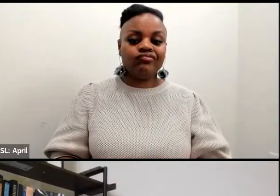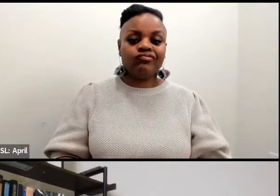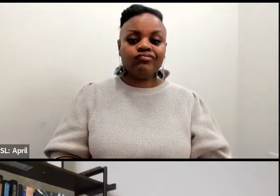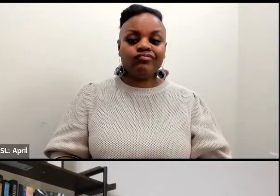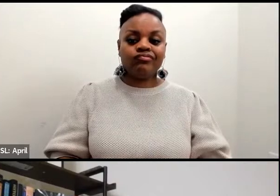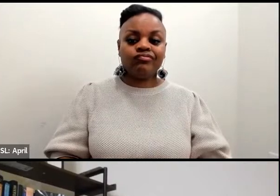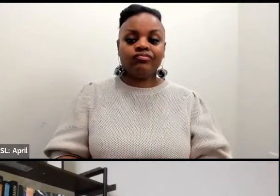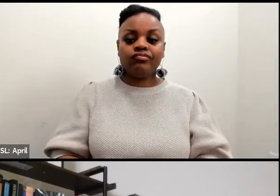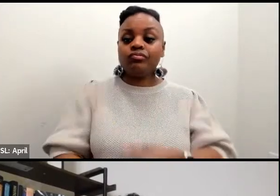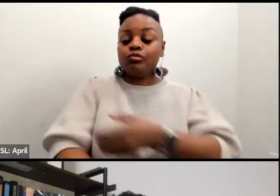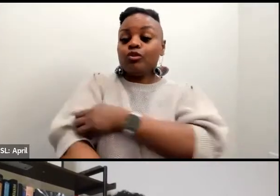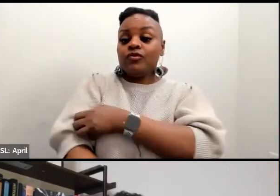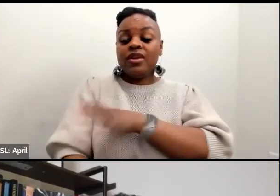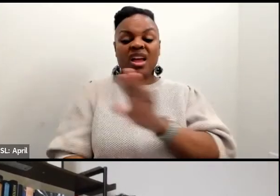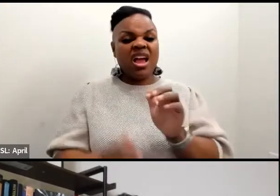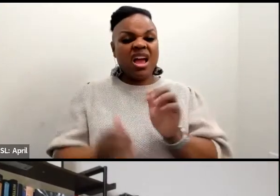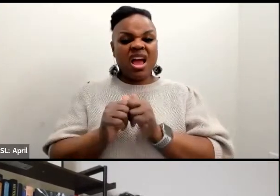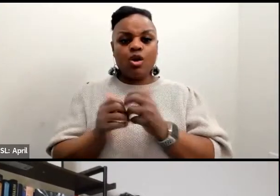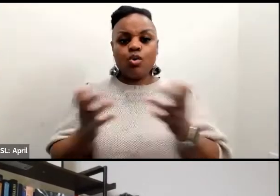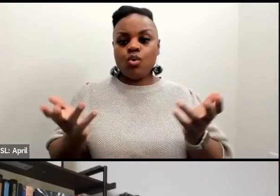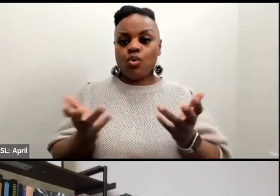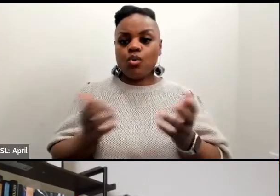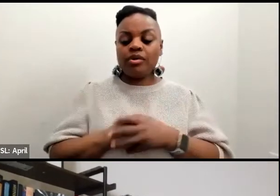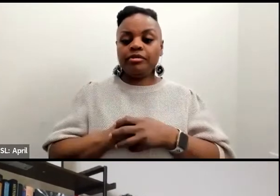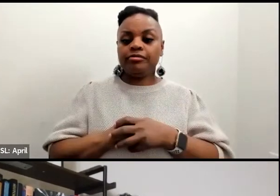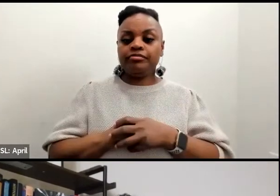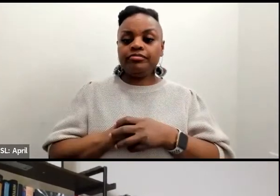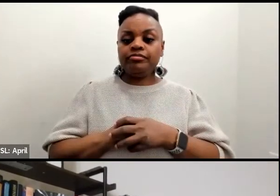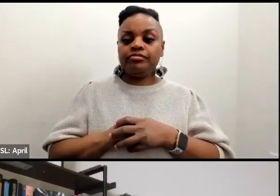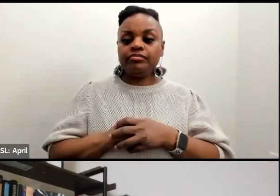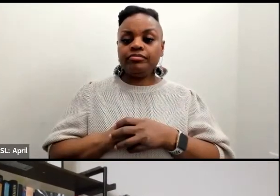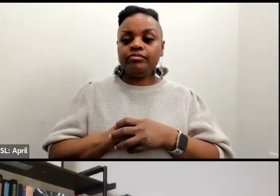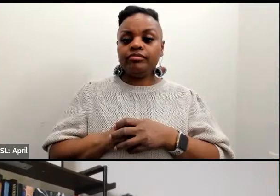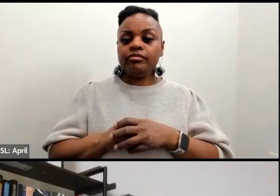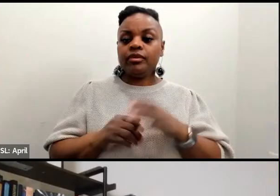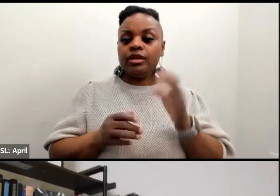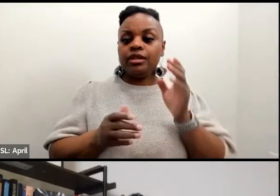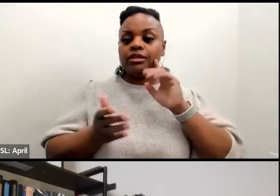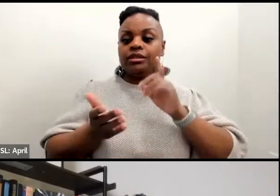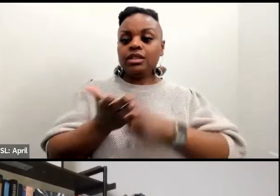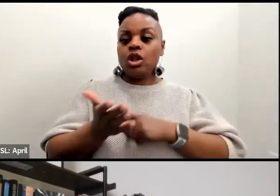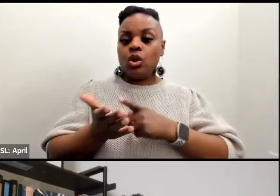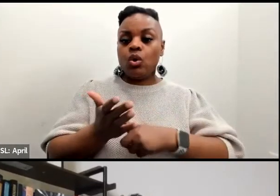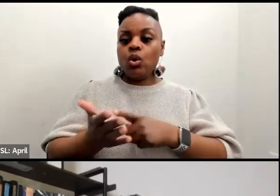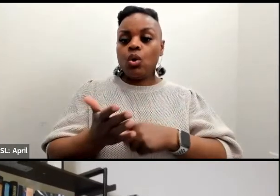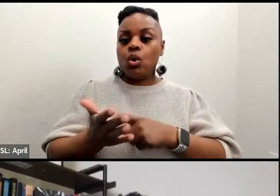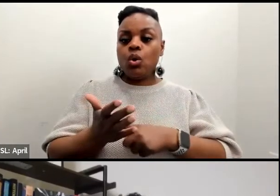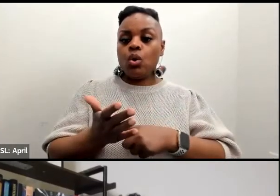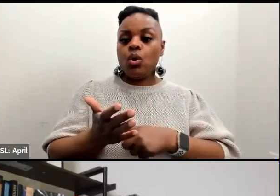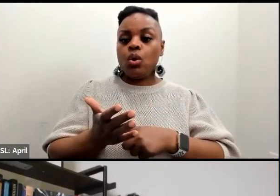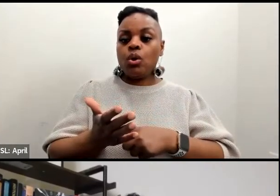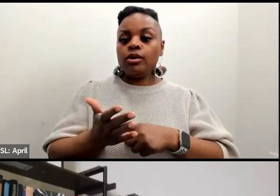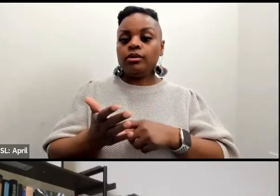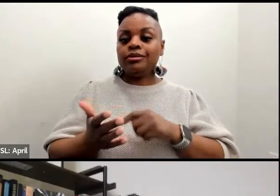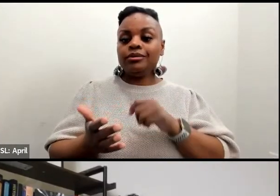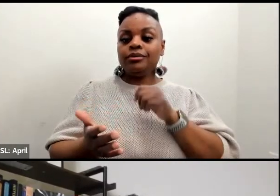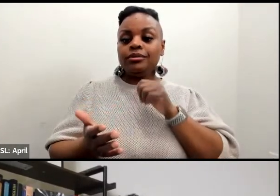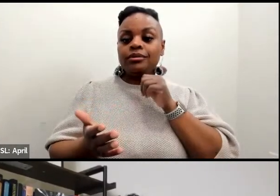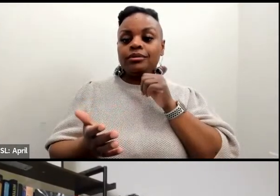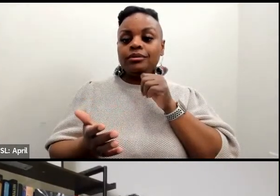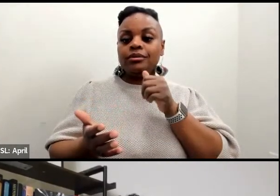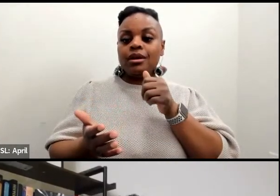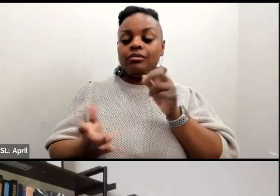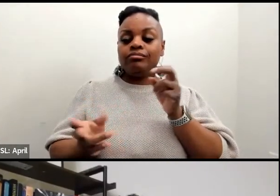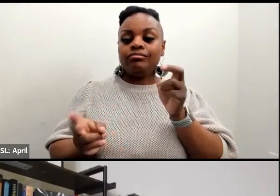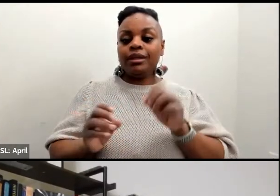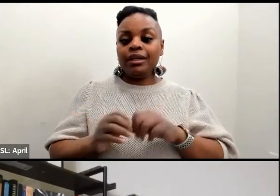fluid discourses. And most of the crowds in the streets weren't really a grassroots movement in the same way we understand,